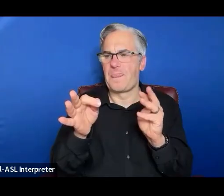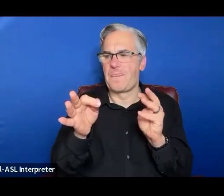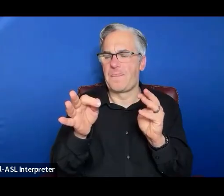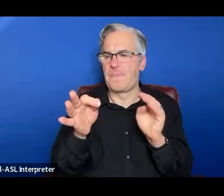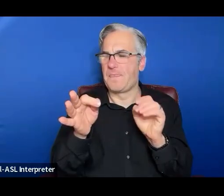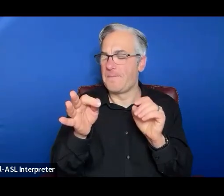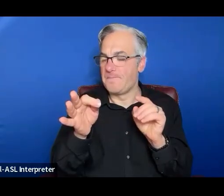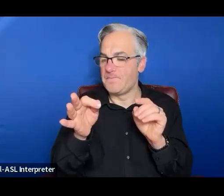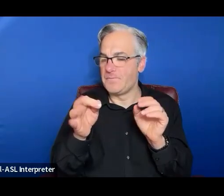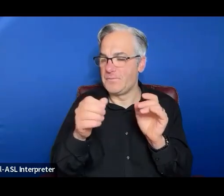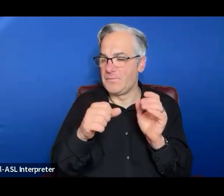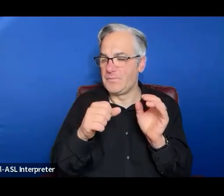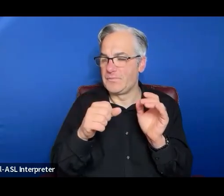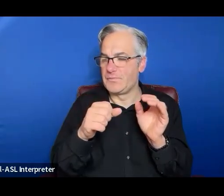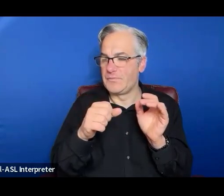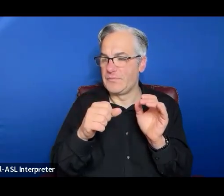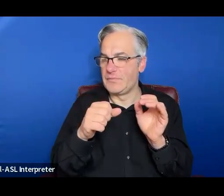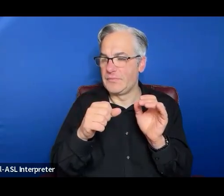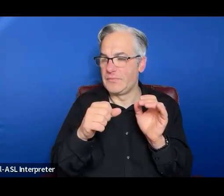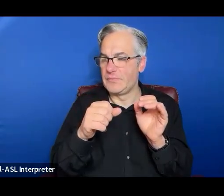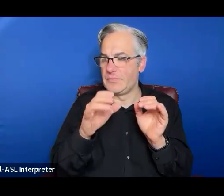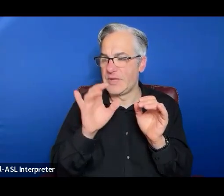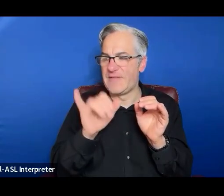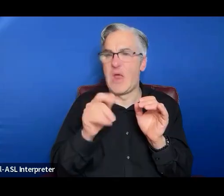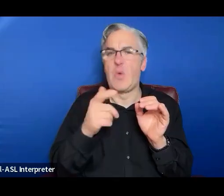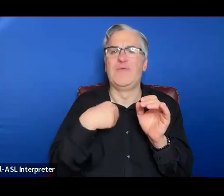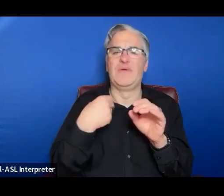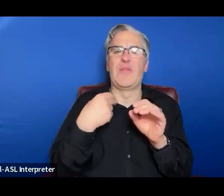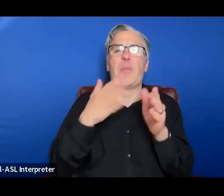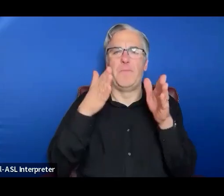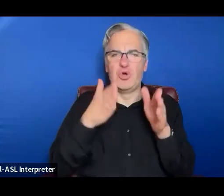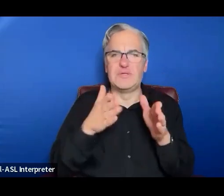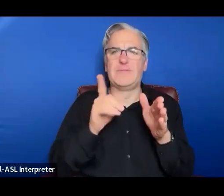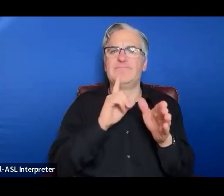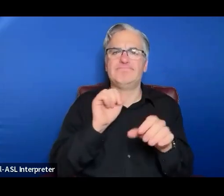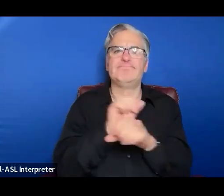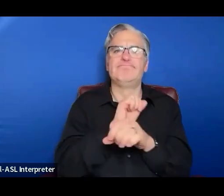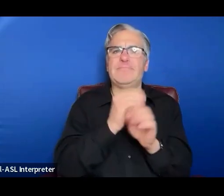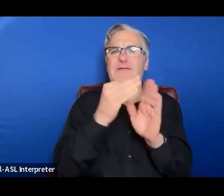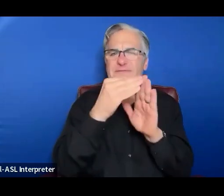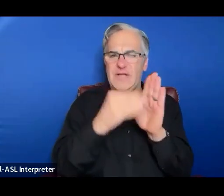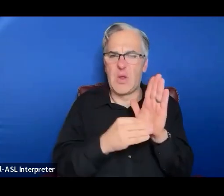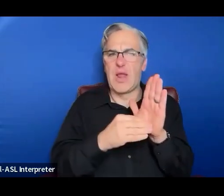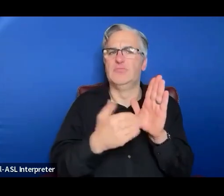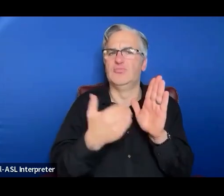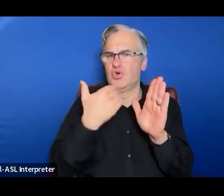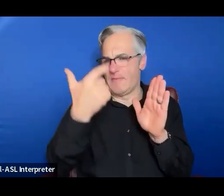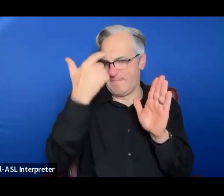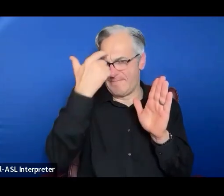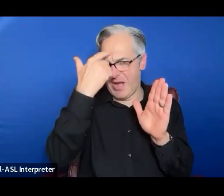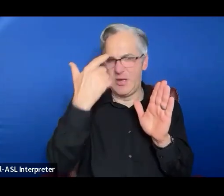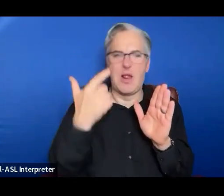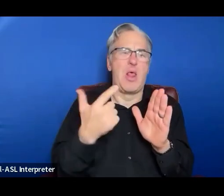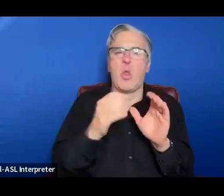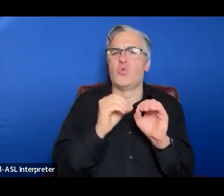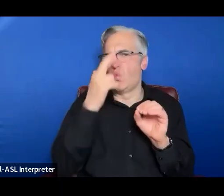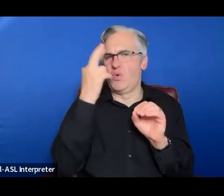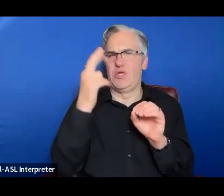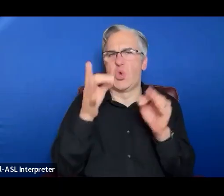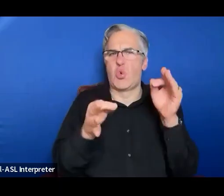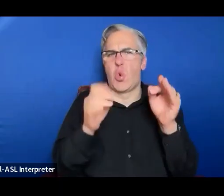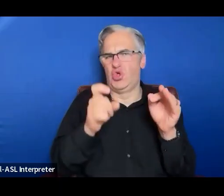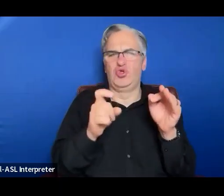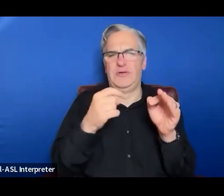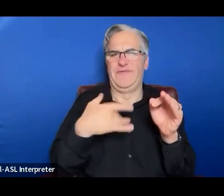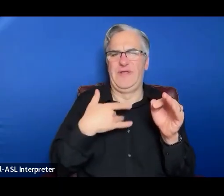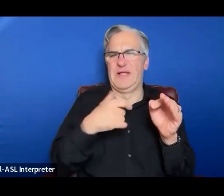I'm the testator, which is you, is of sound mind, and there's no reason that the court should think